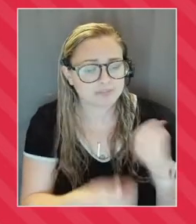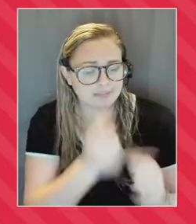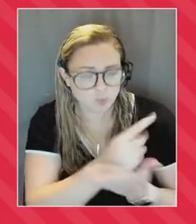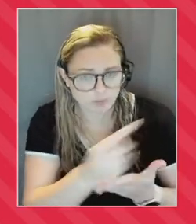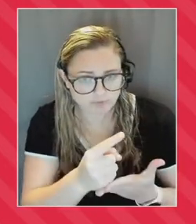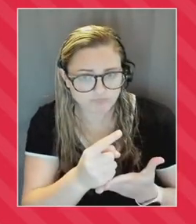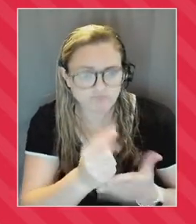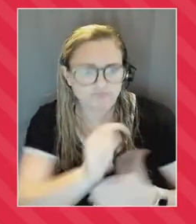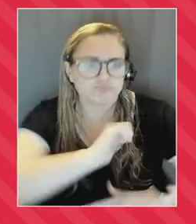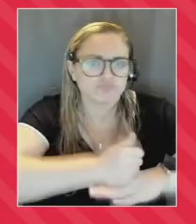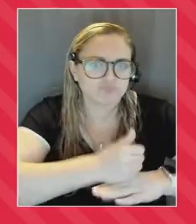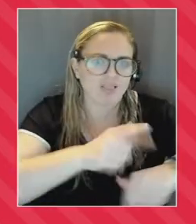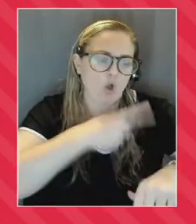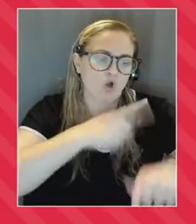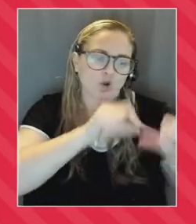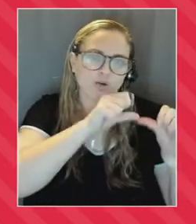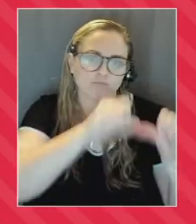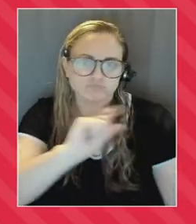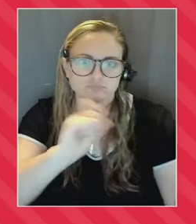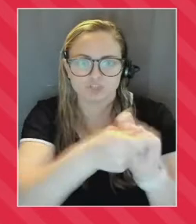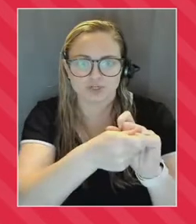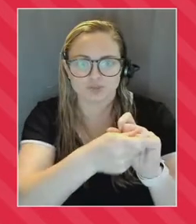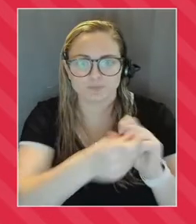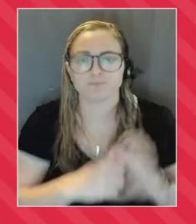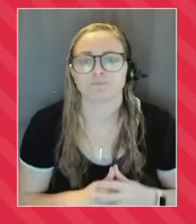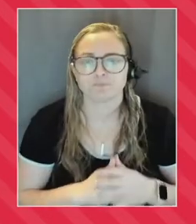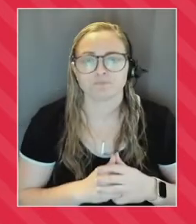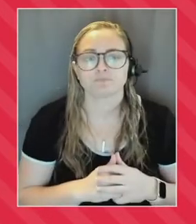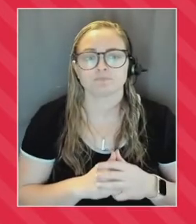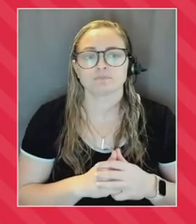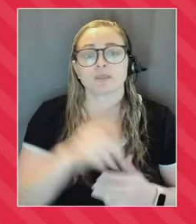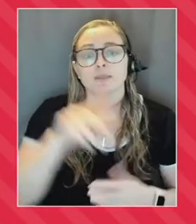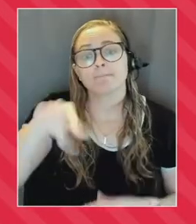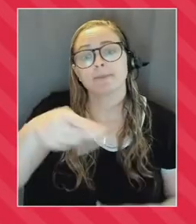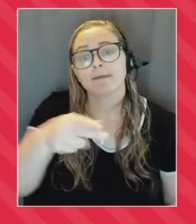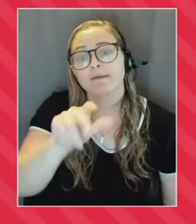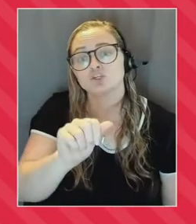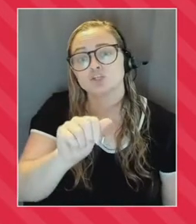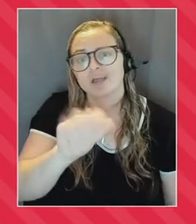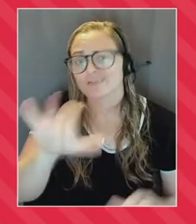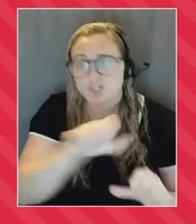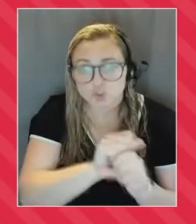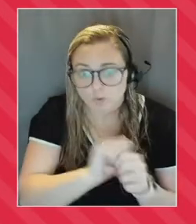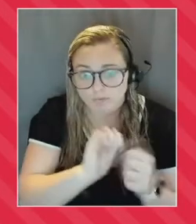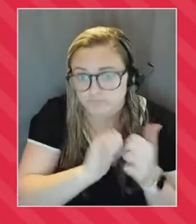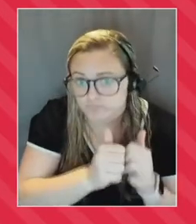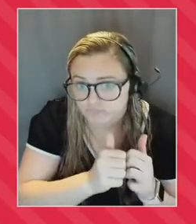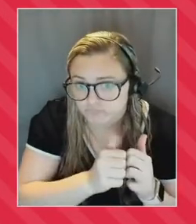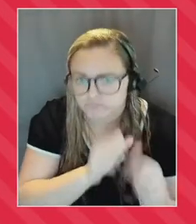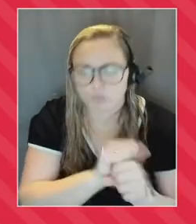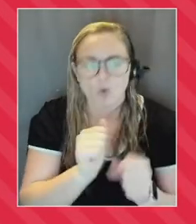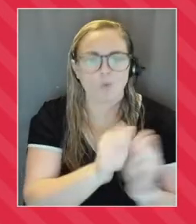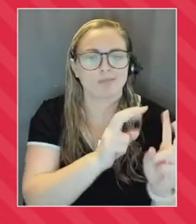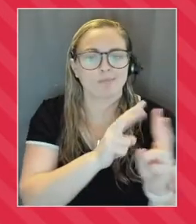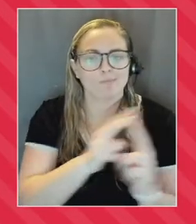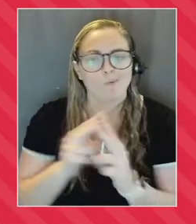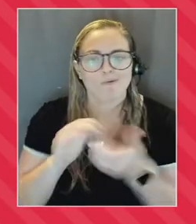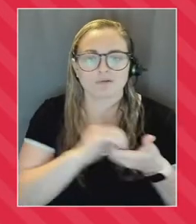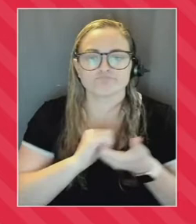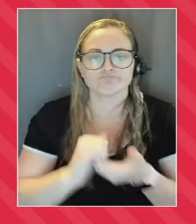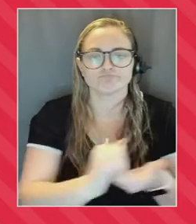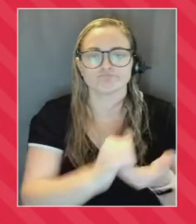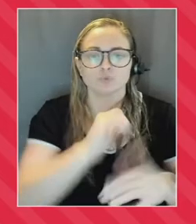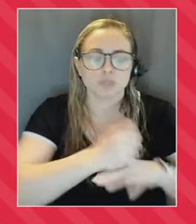for long-term change. PHA does this work by working with partners to create solutions to